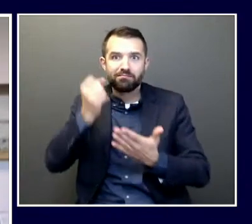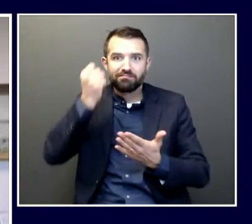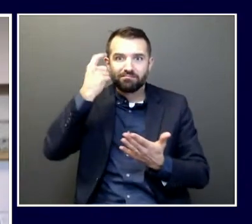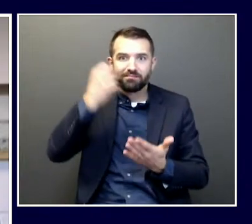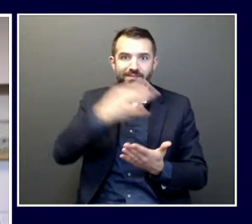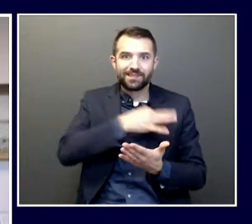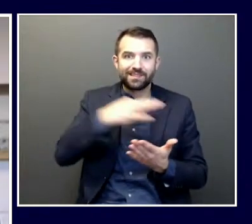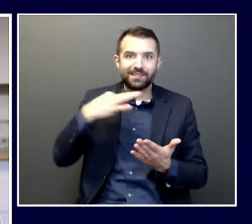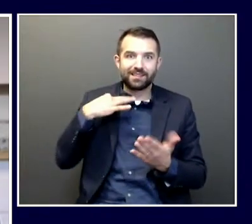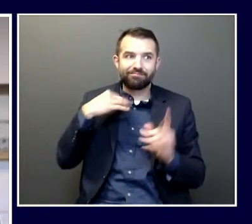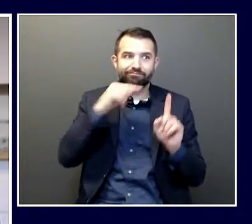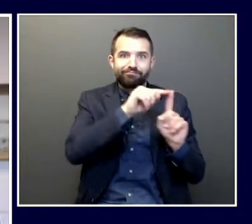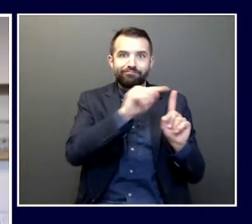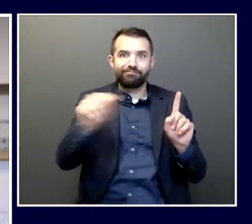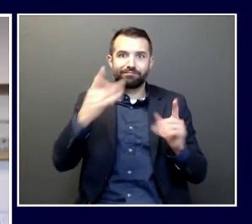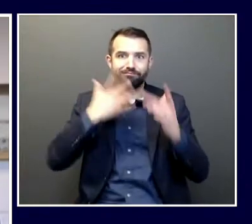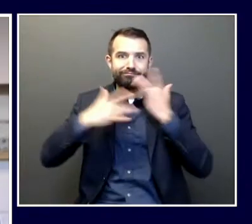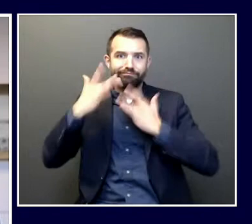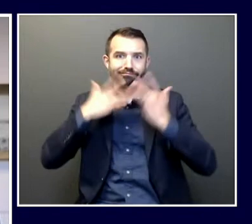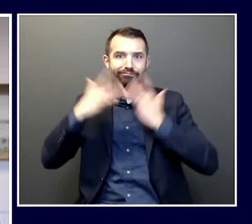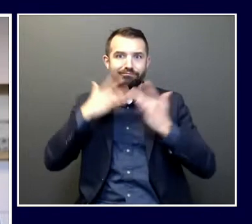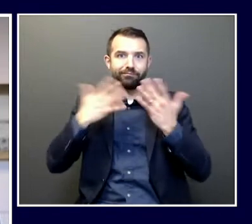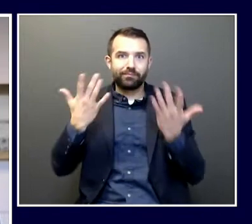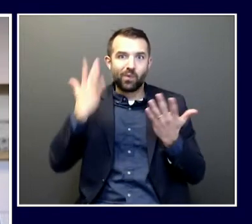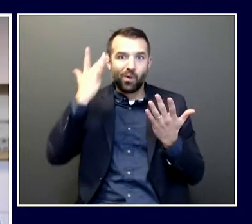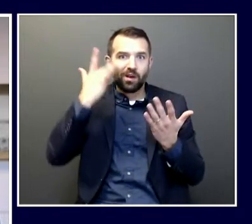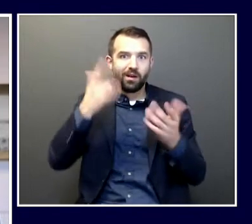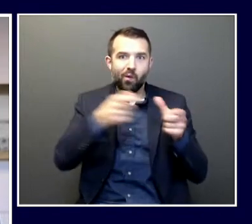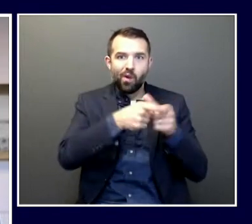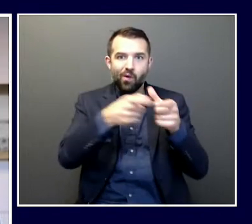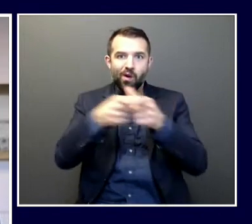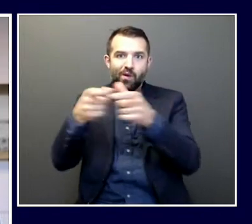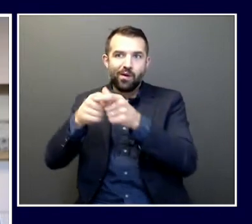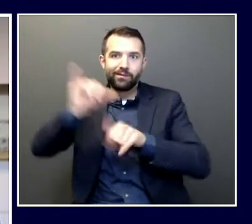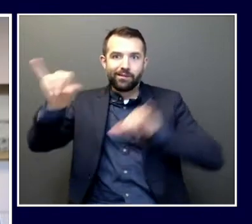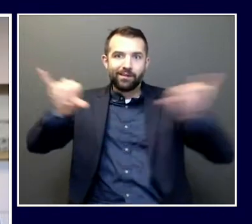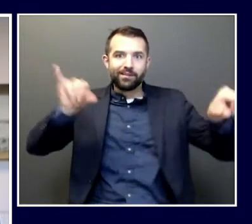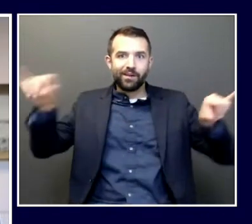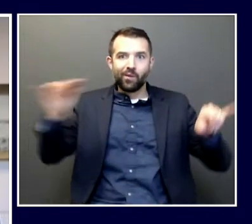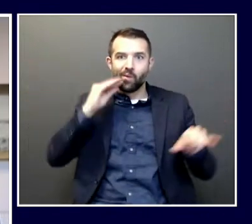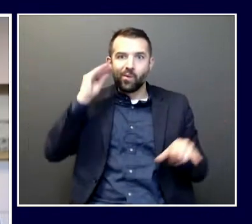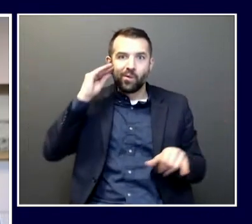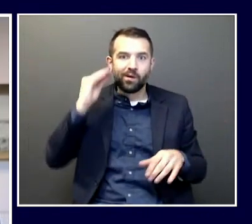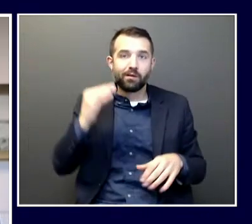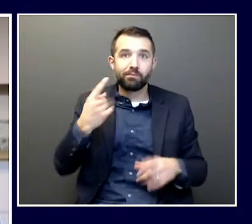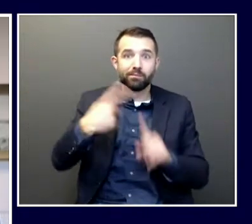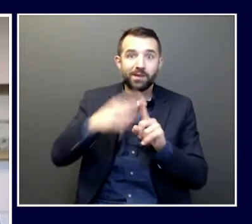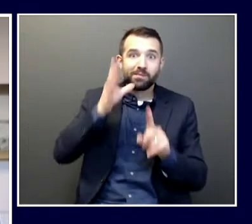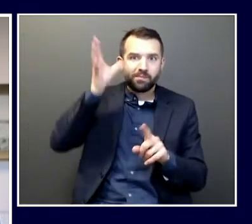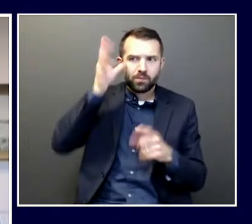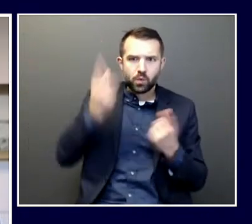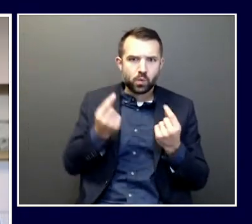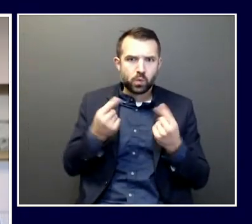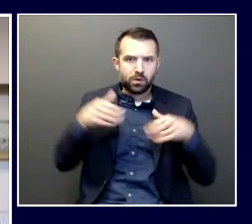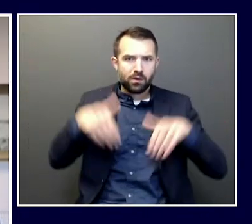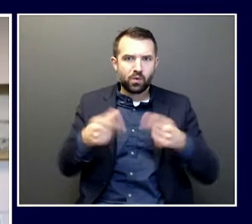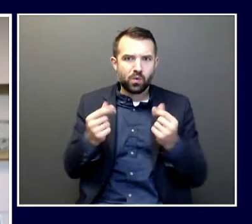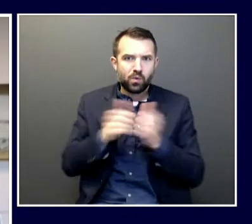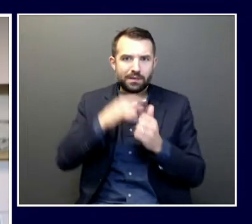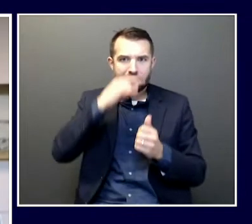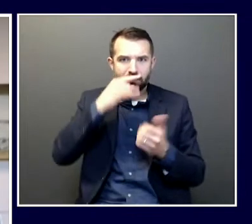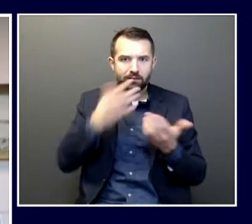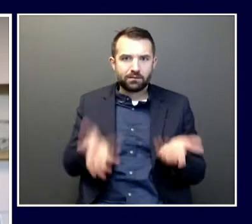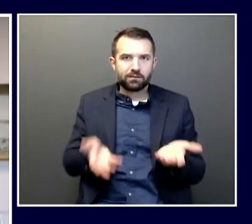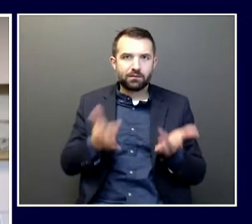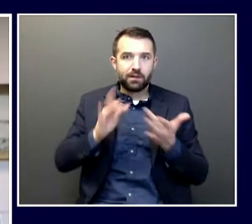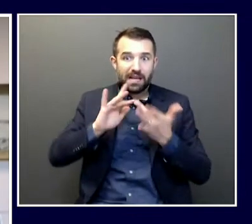kid to get sick, but how do I find coverage for my kid if I have to go to work and they have to remote learn at home? Do you have